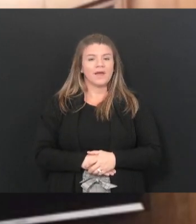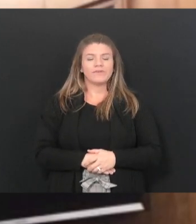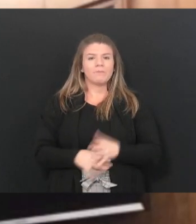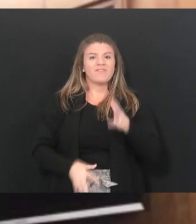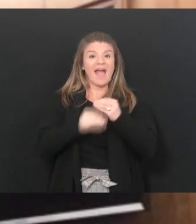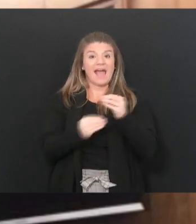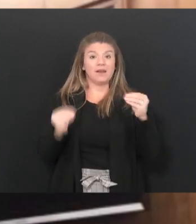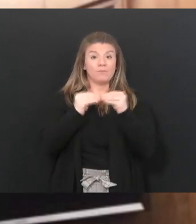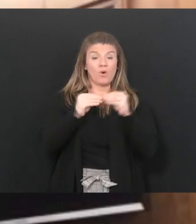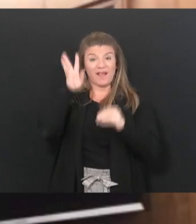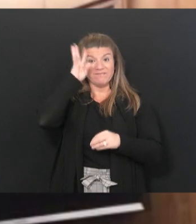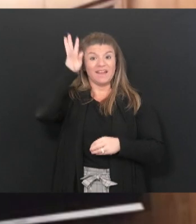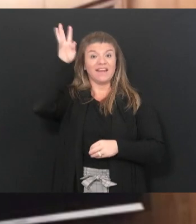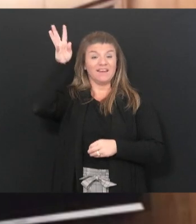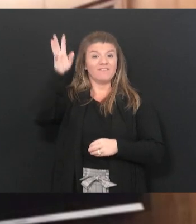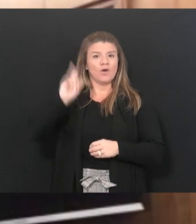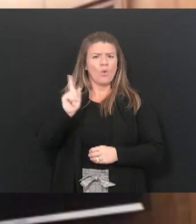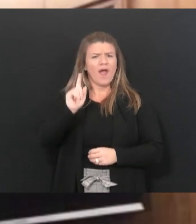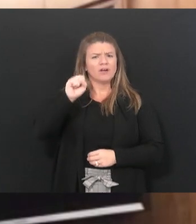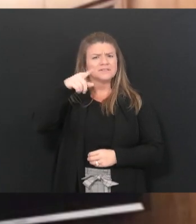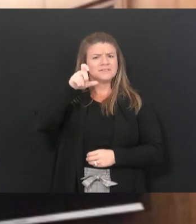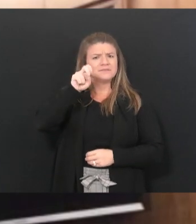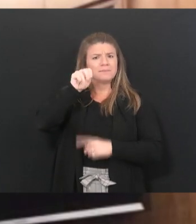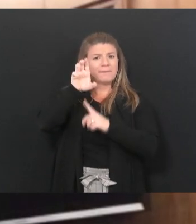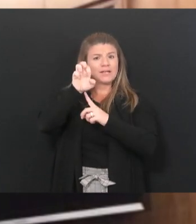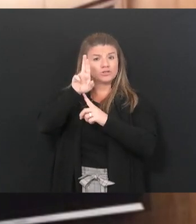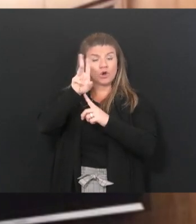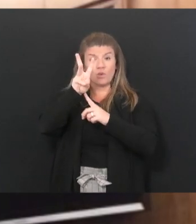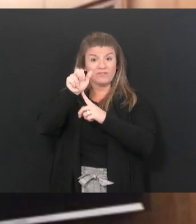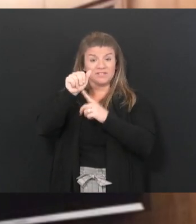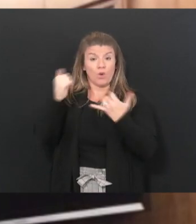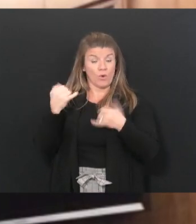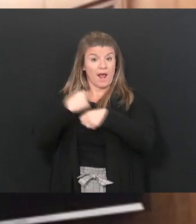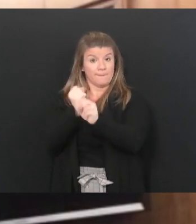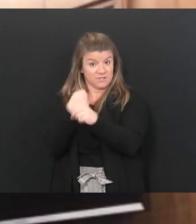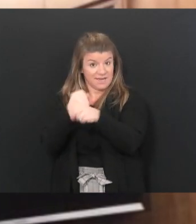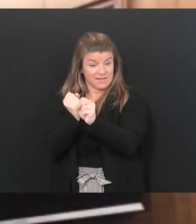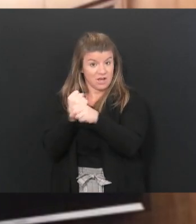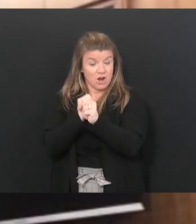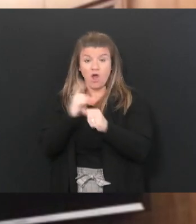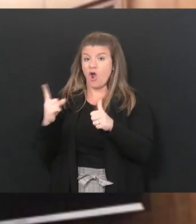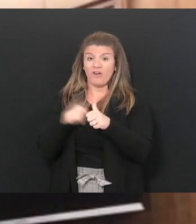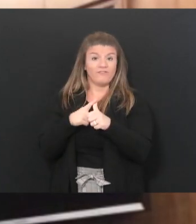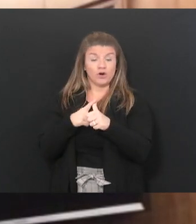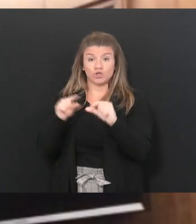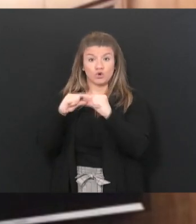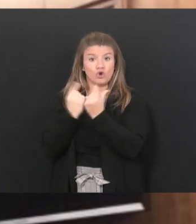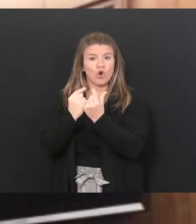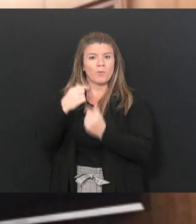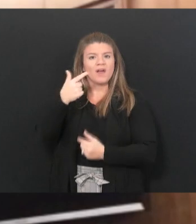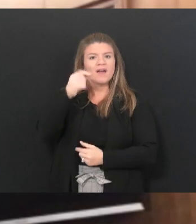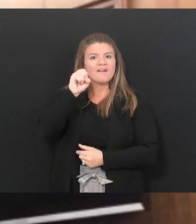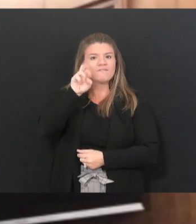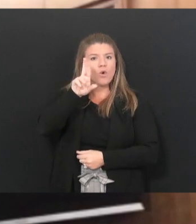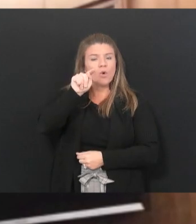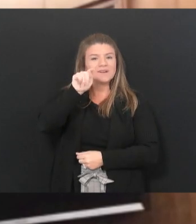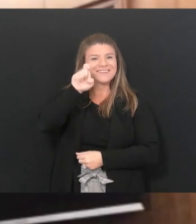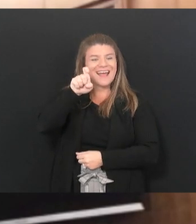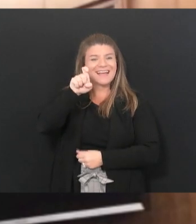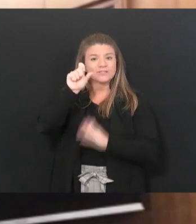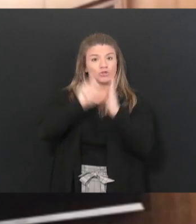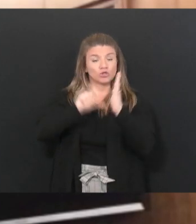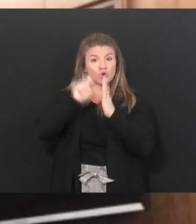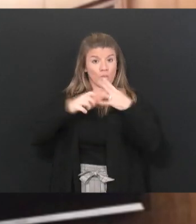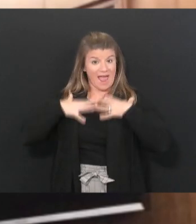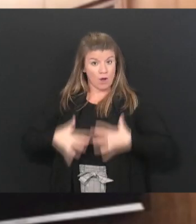activities. In Spencer, West Virginia, we are producing our first set of Gore-Tex surgical gowns, which we